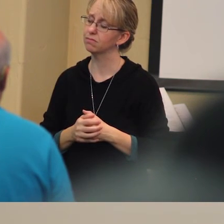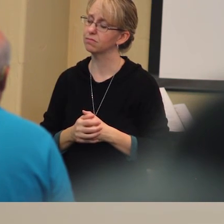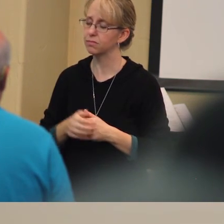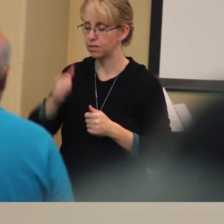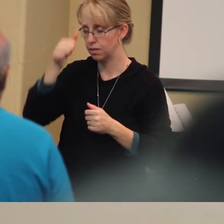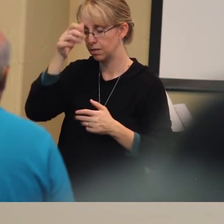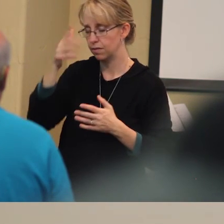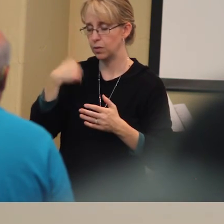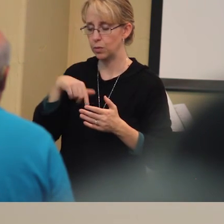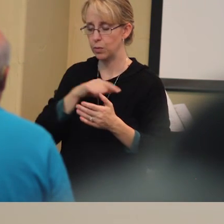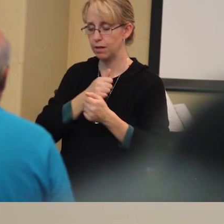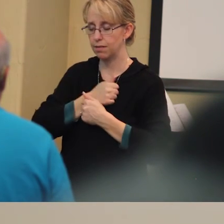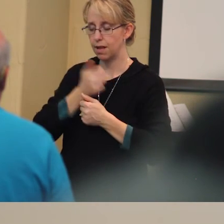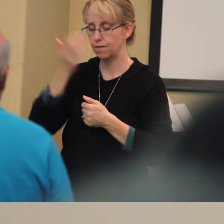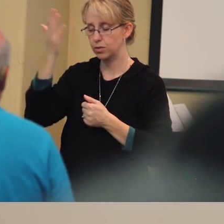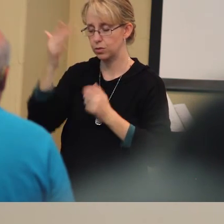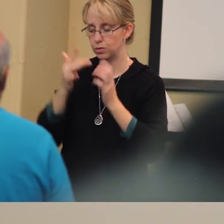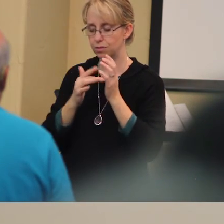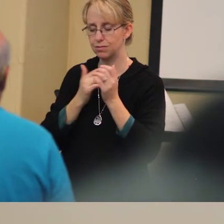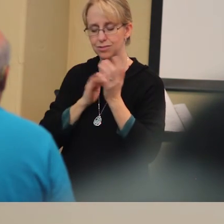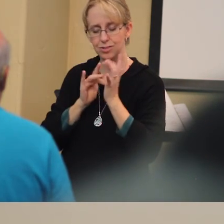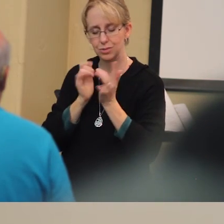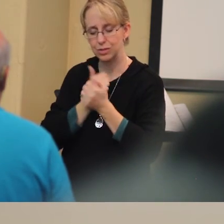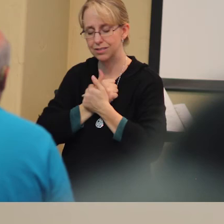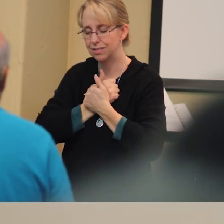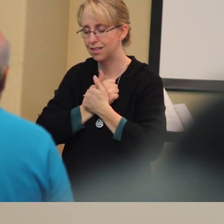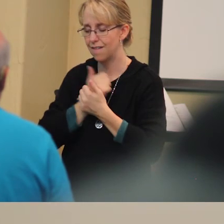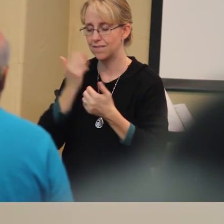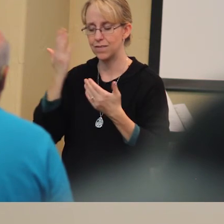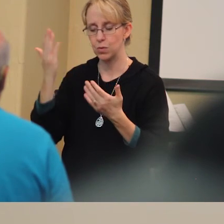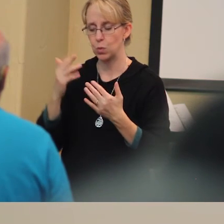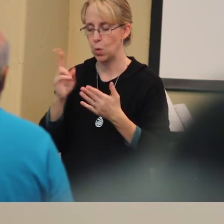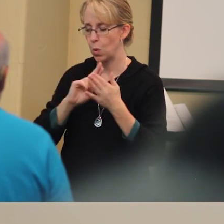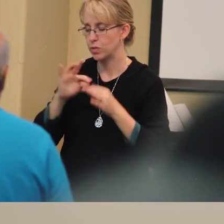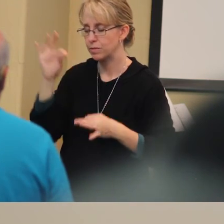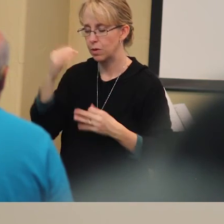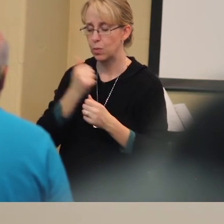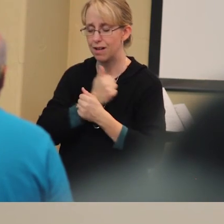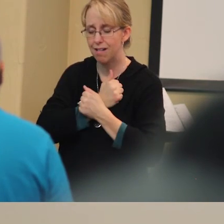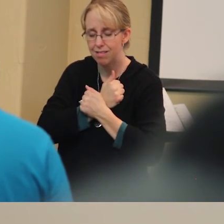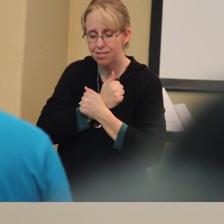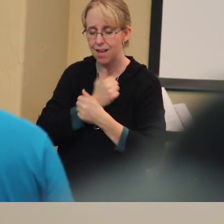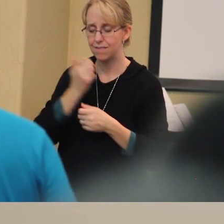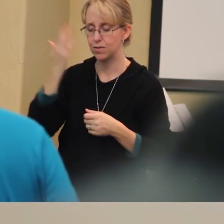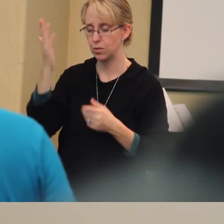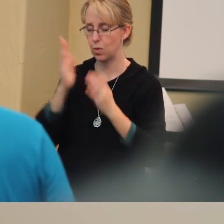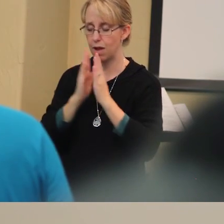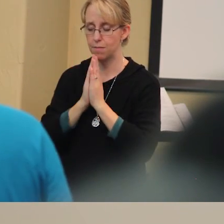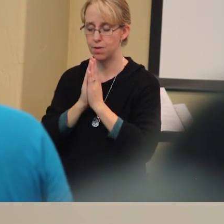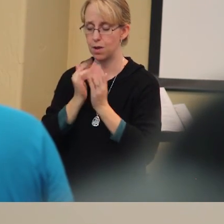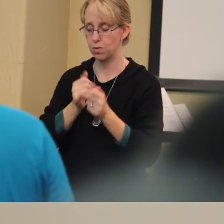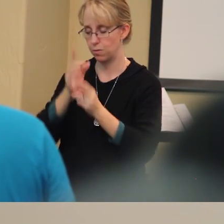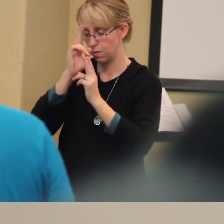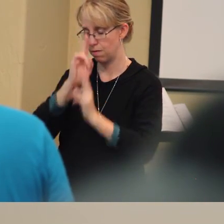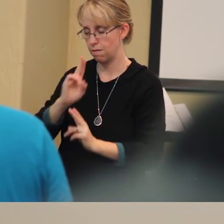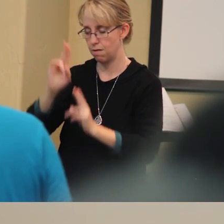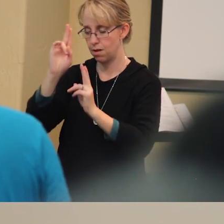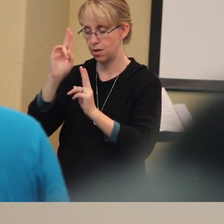Father, we love you. Jesus, we love you. Holy Spirit, we love you. I pray that we would honor you